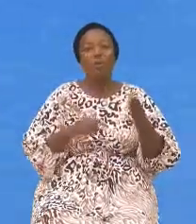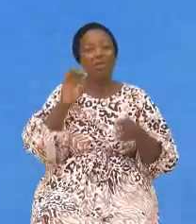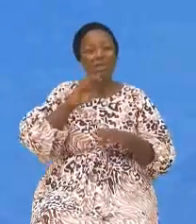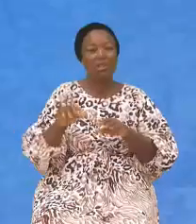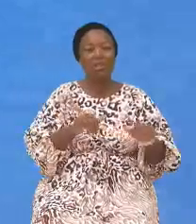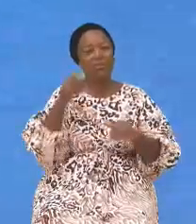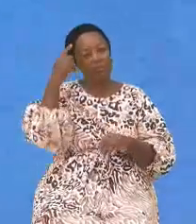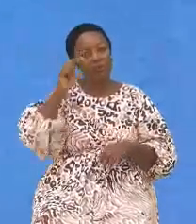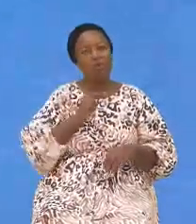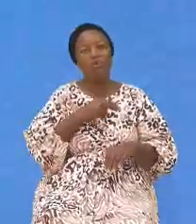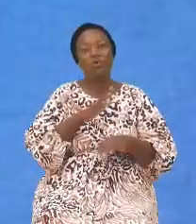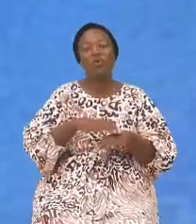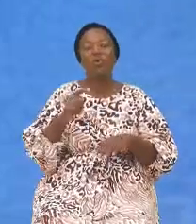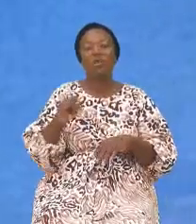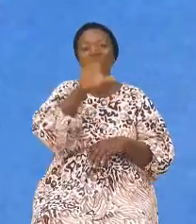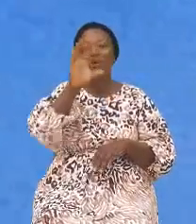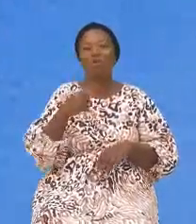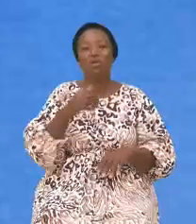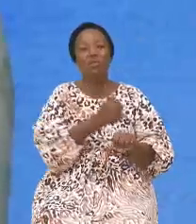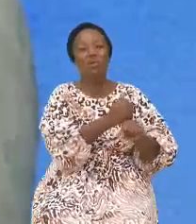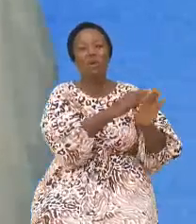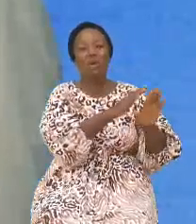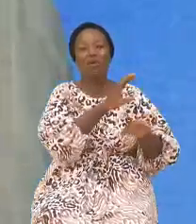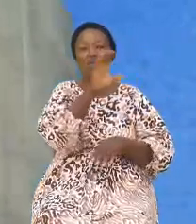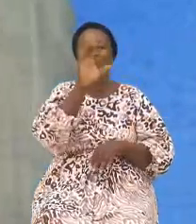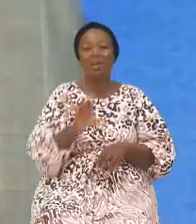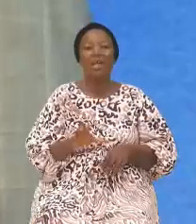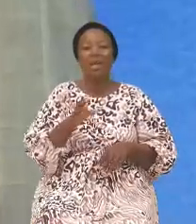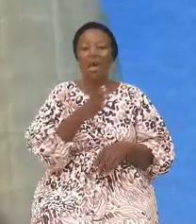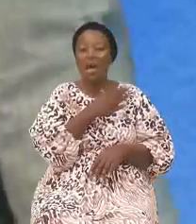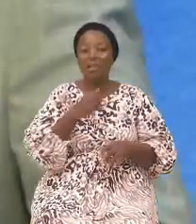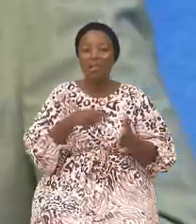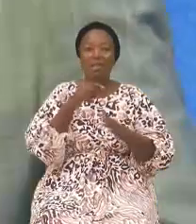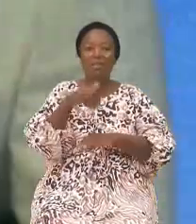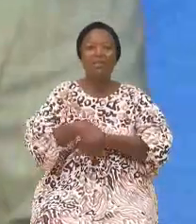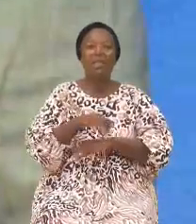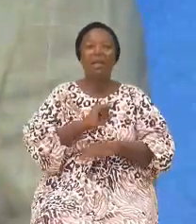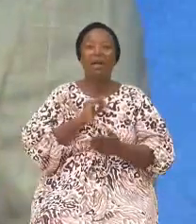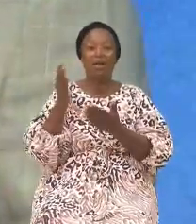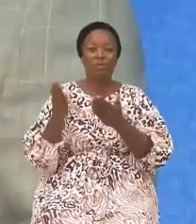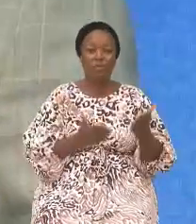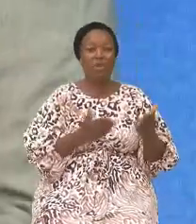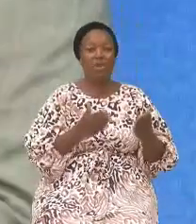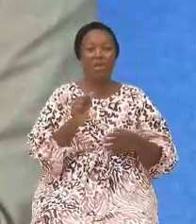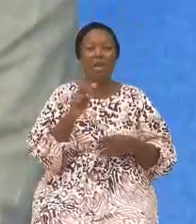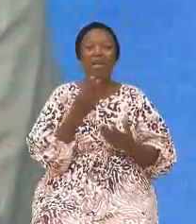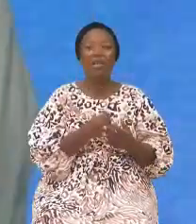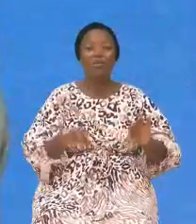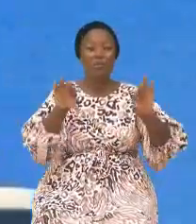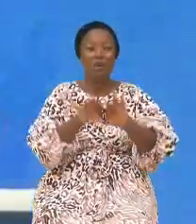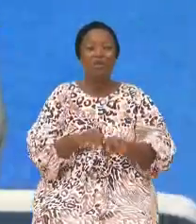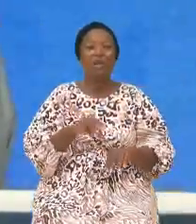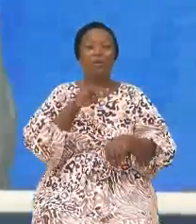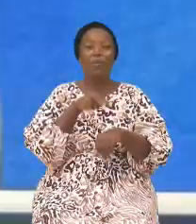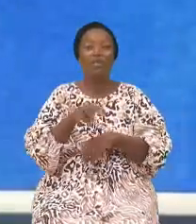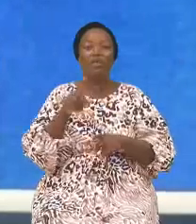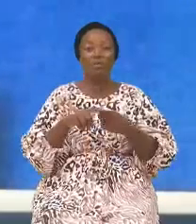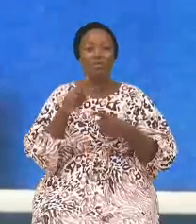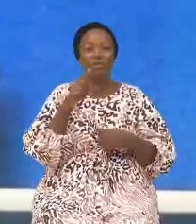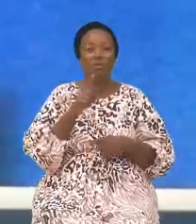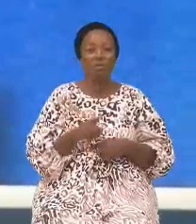celebrate, we're also remembering what he did for us on the cross of Calvary. And tonight,